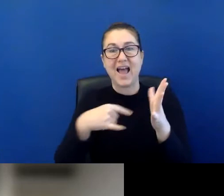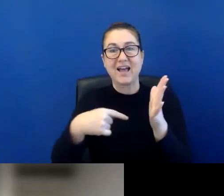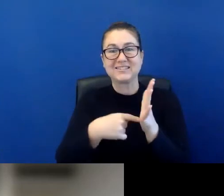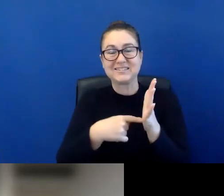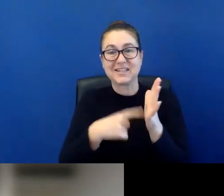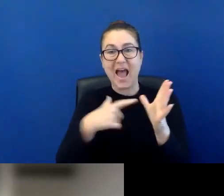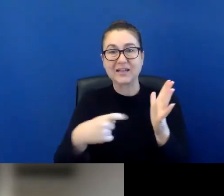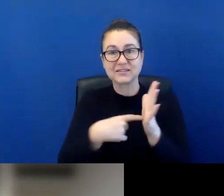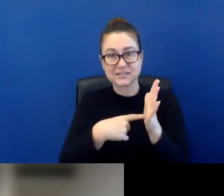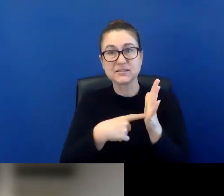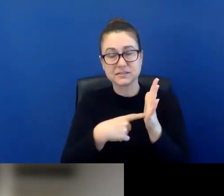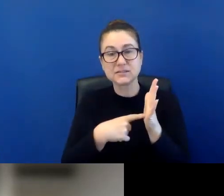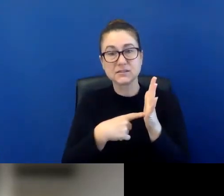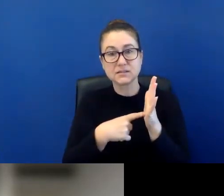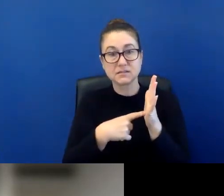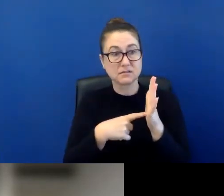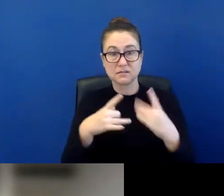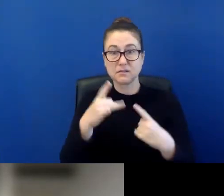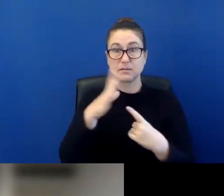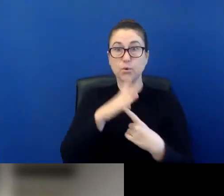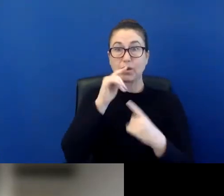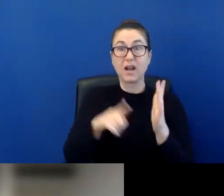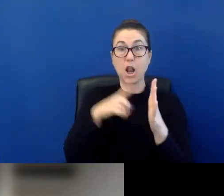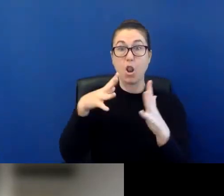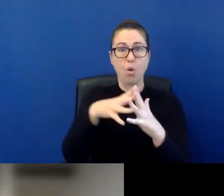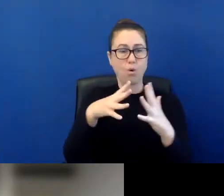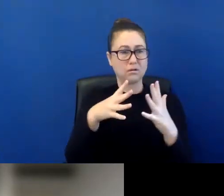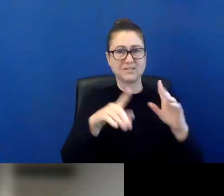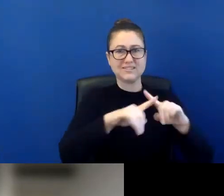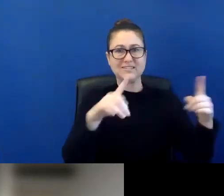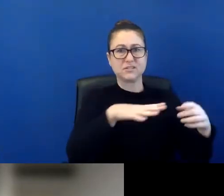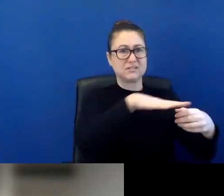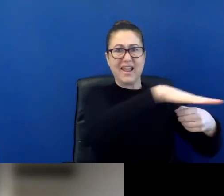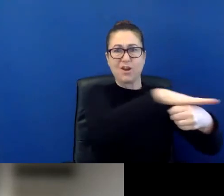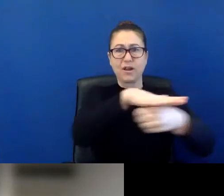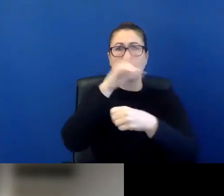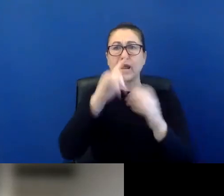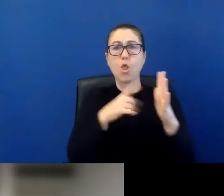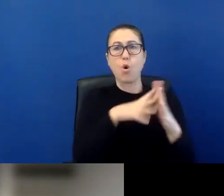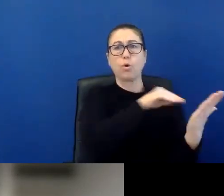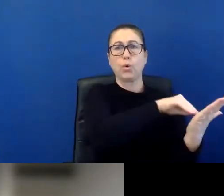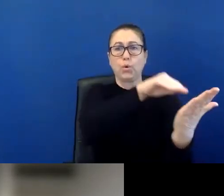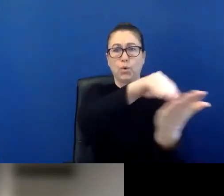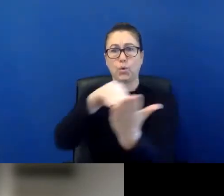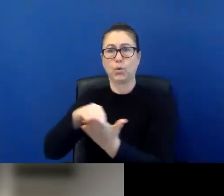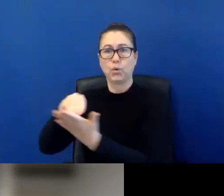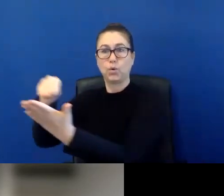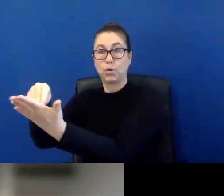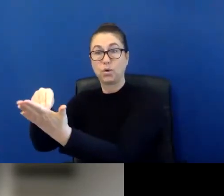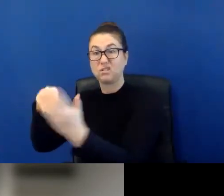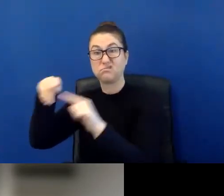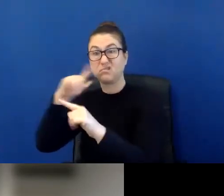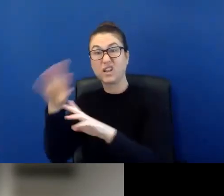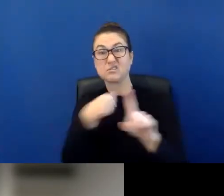to acknowledge that you can place a law in a whole bunch of different locations, but it can have an effect,